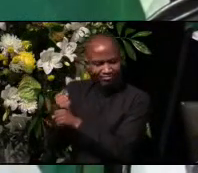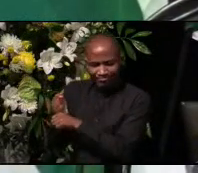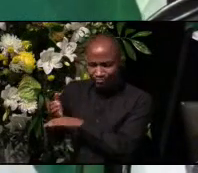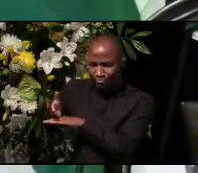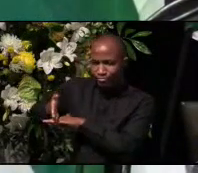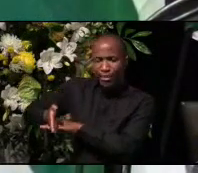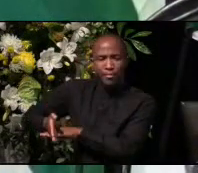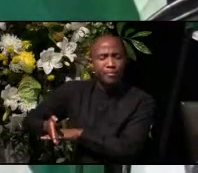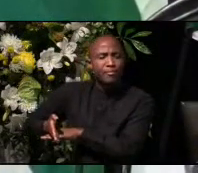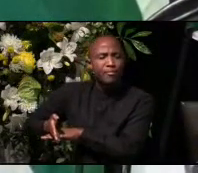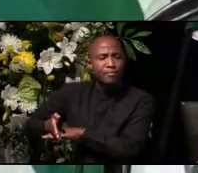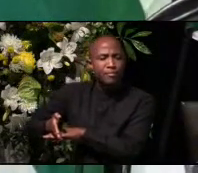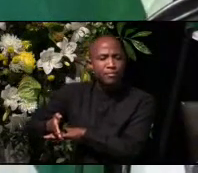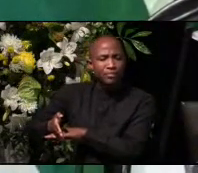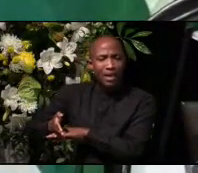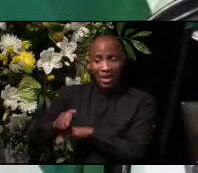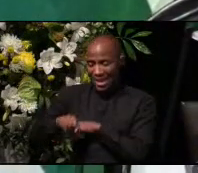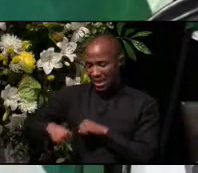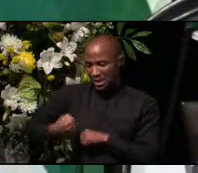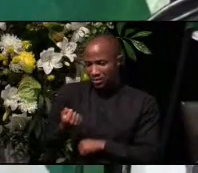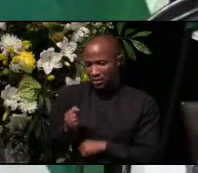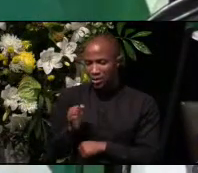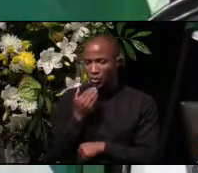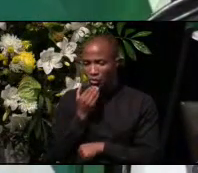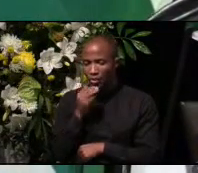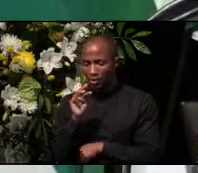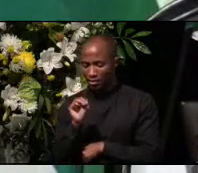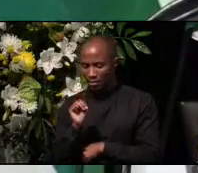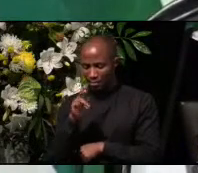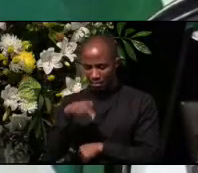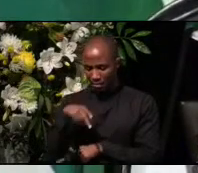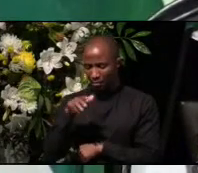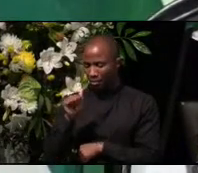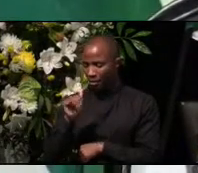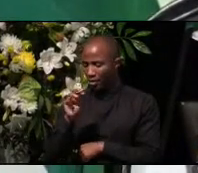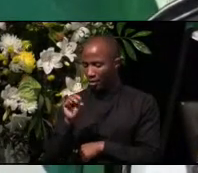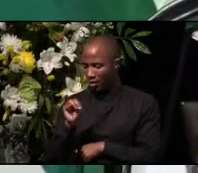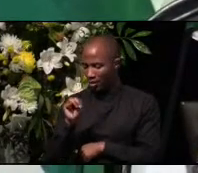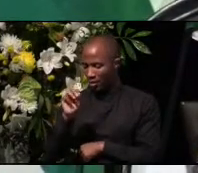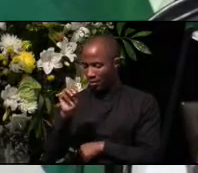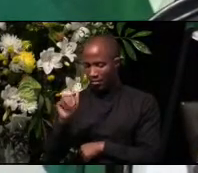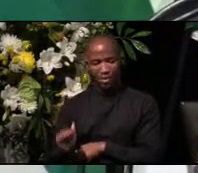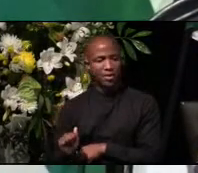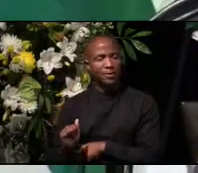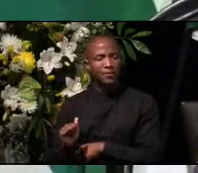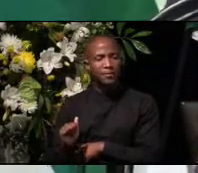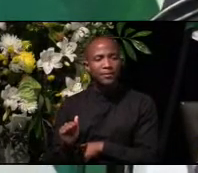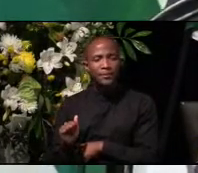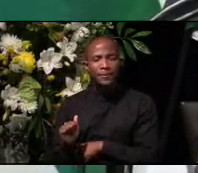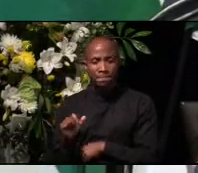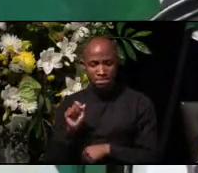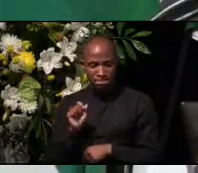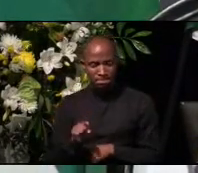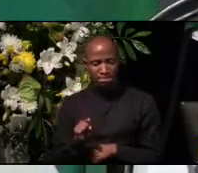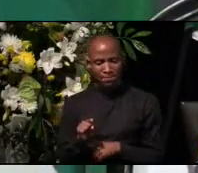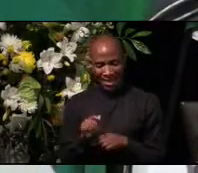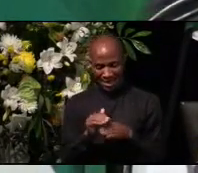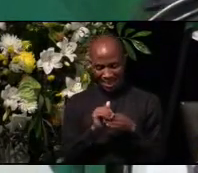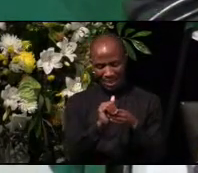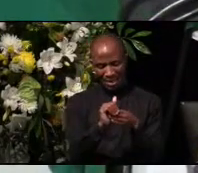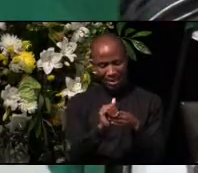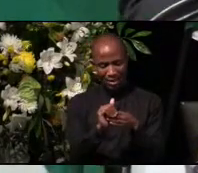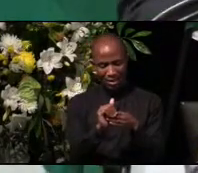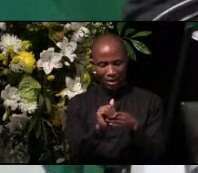the husband to Obama and a lady member of the Communist Party